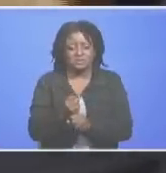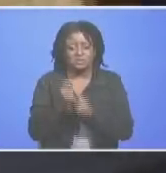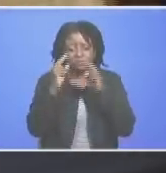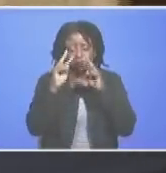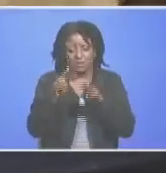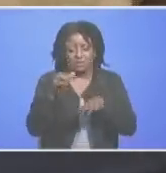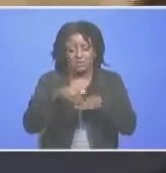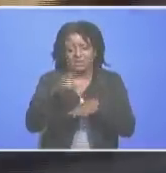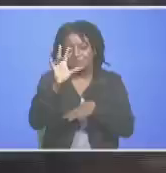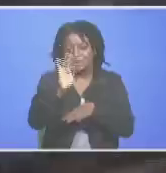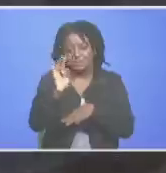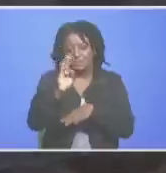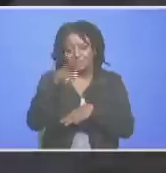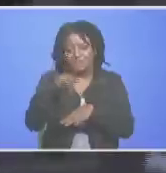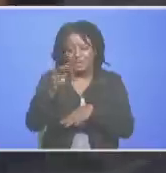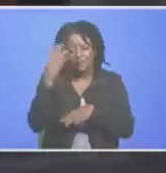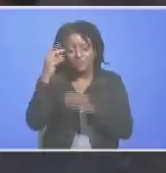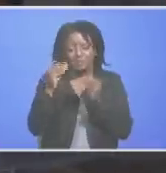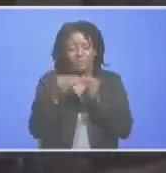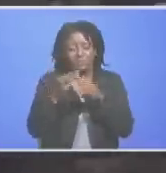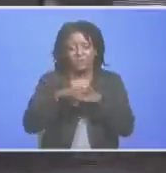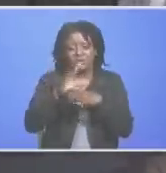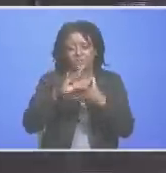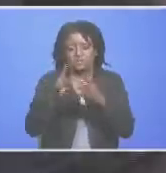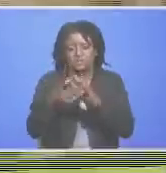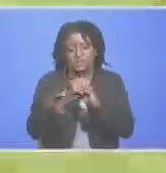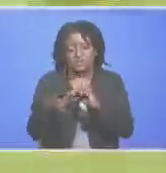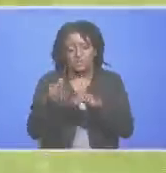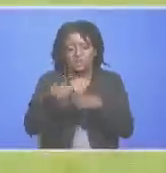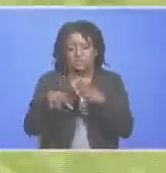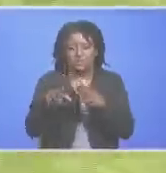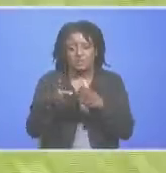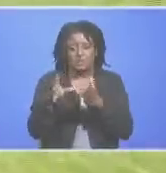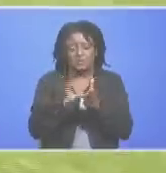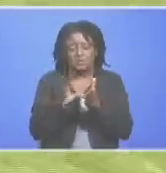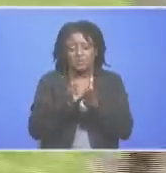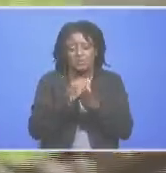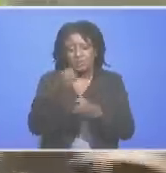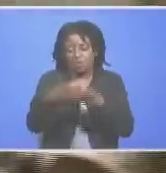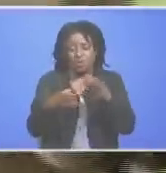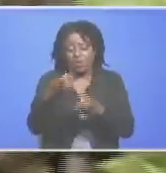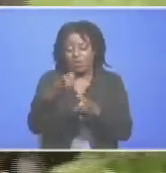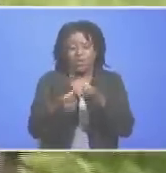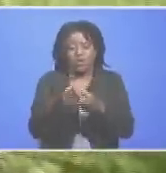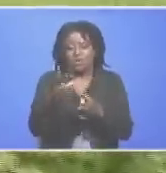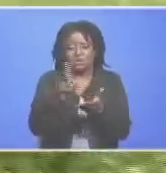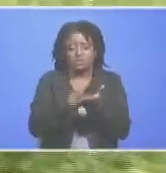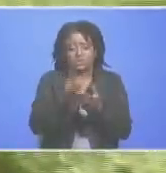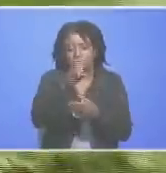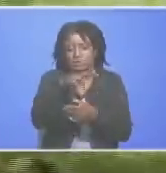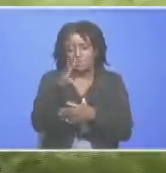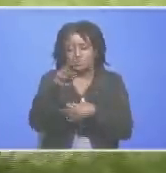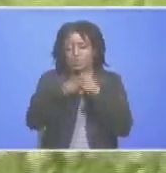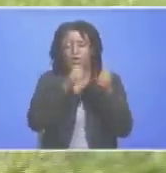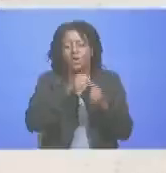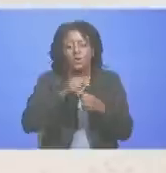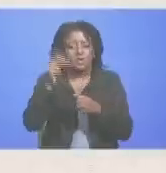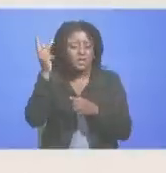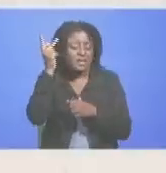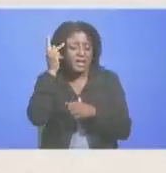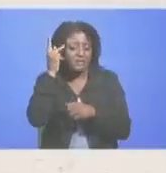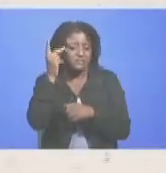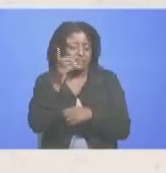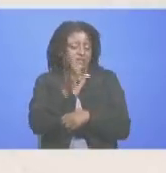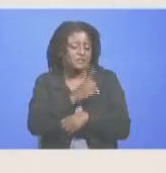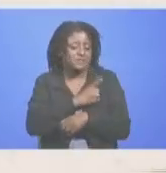for more on this developing story. In news from the courts, 22-year-old Kelvin DeVoe of number